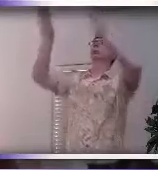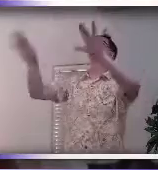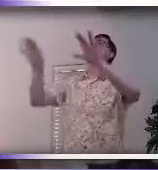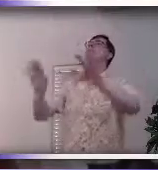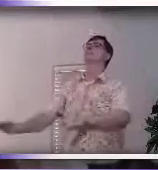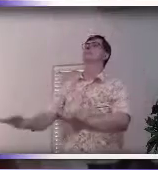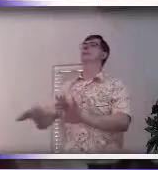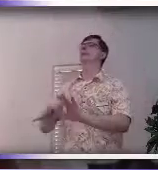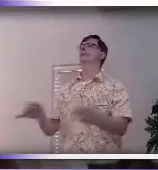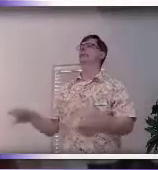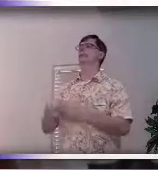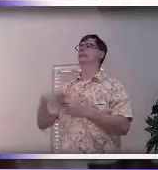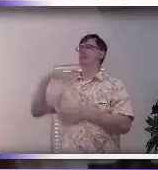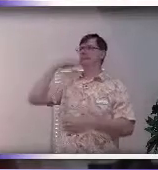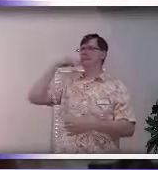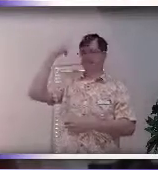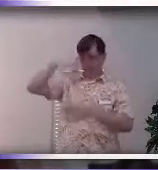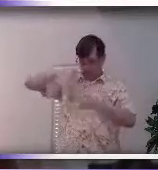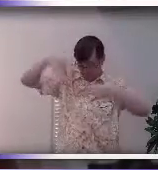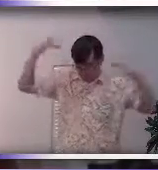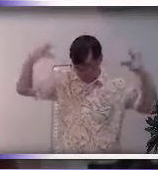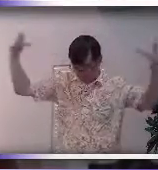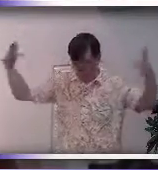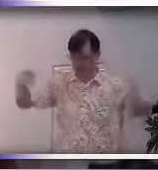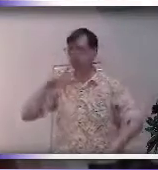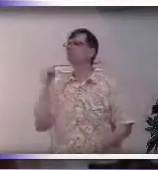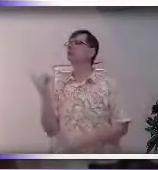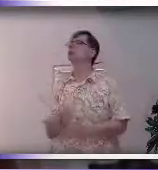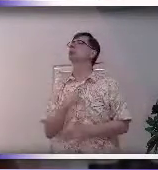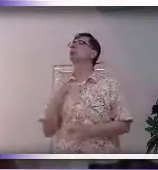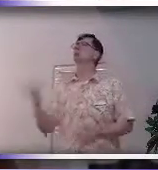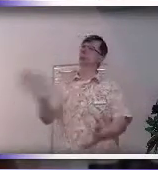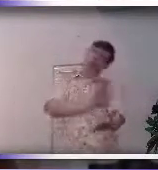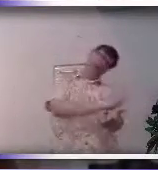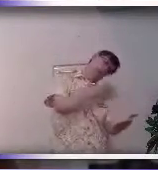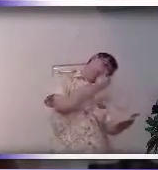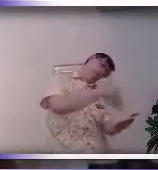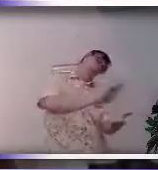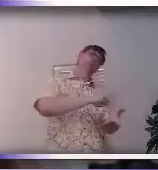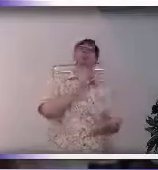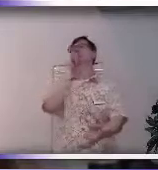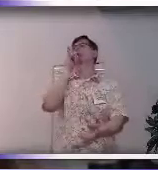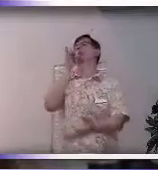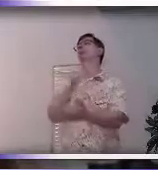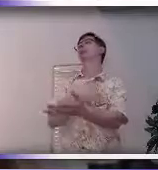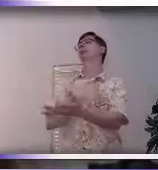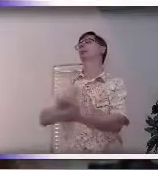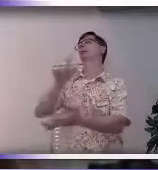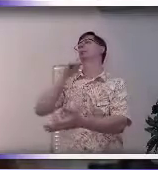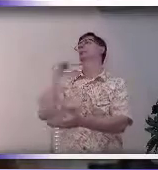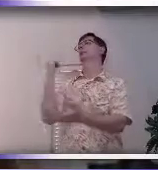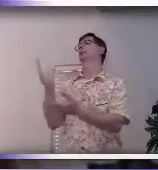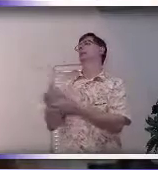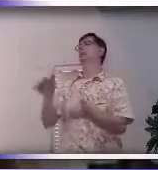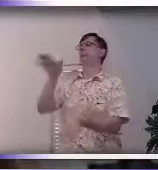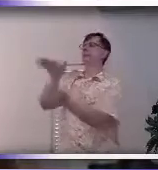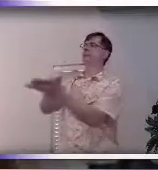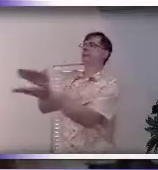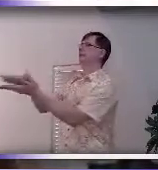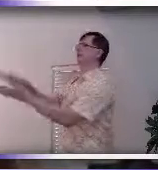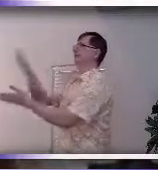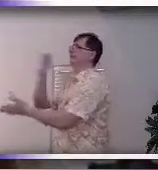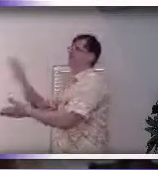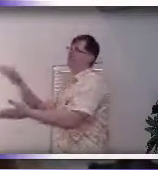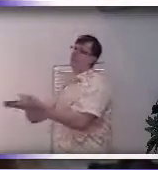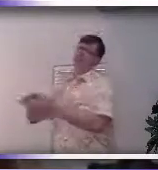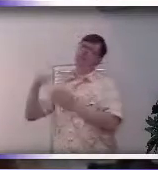examples. We call them the mystics. Some of them are musicians and lyricists. Some of them are teachers. They're working